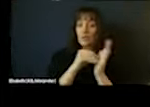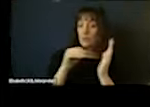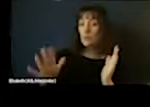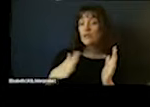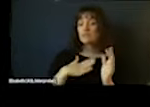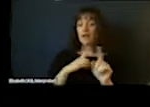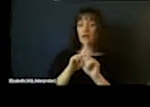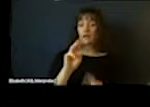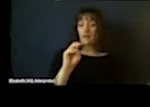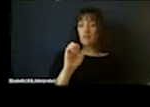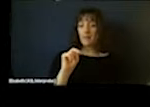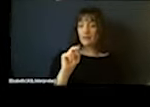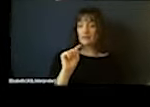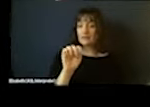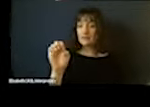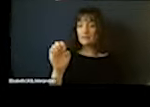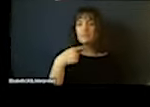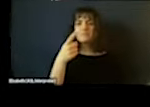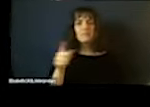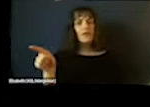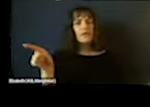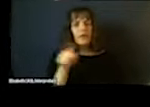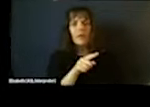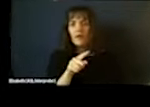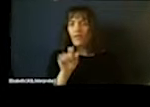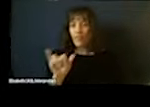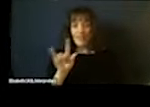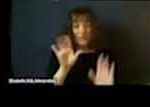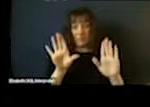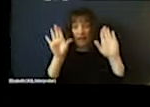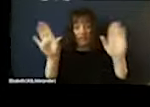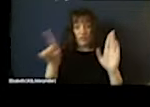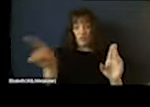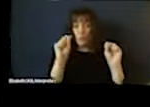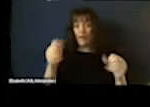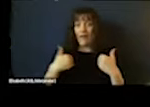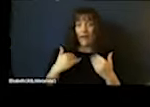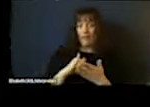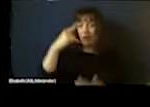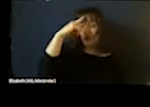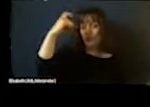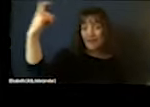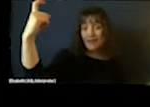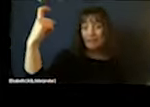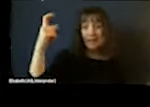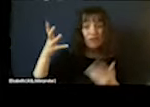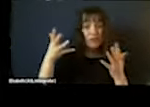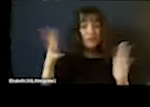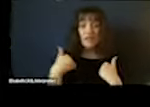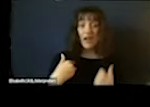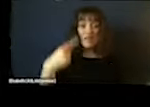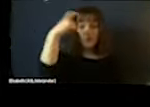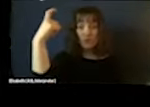also even fortunate you can dream about something. Because if you live in some underprivileged area